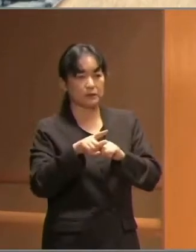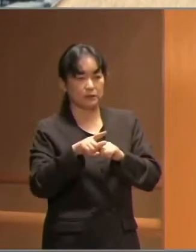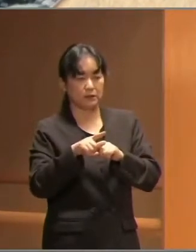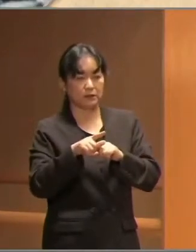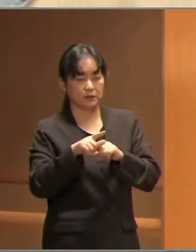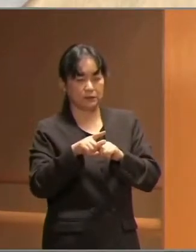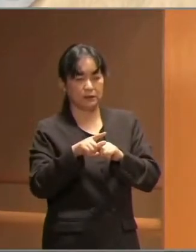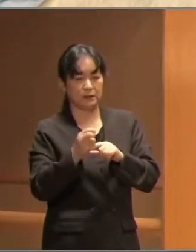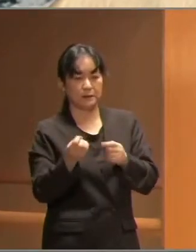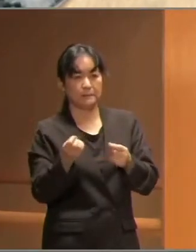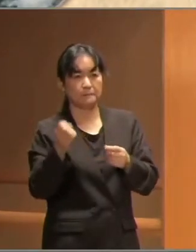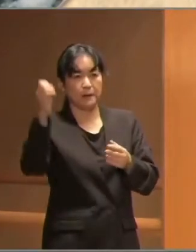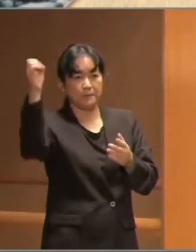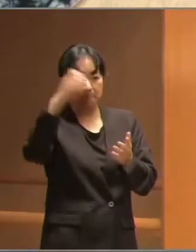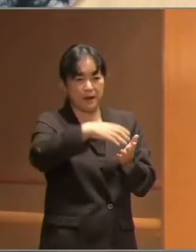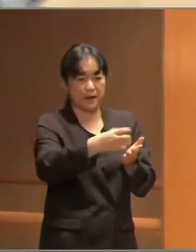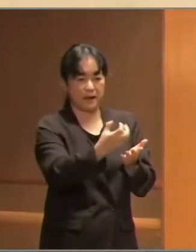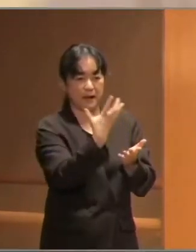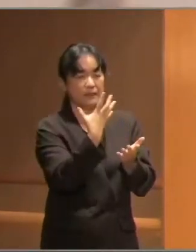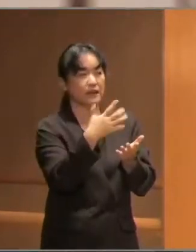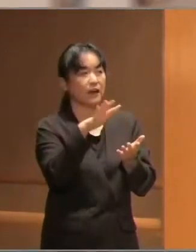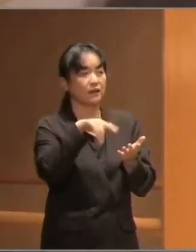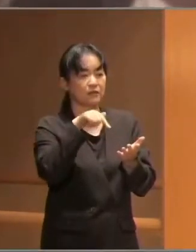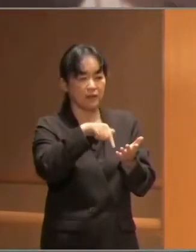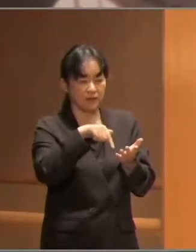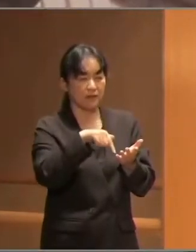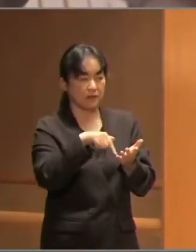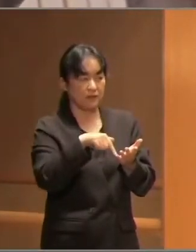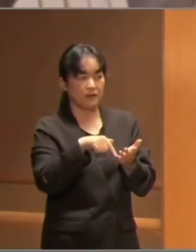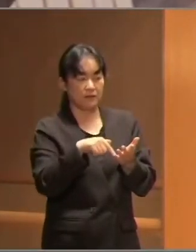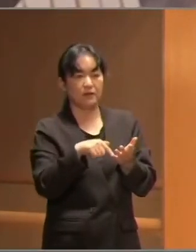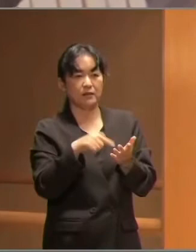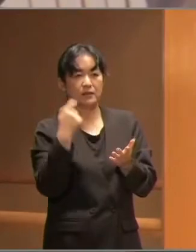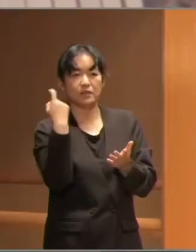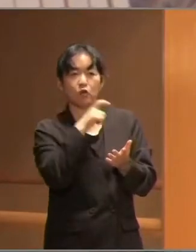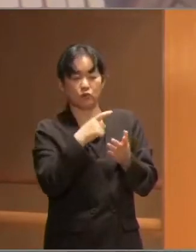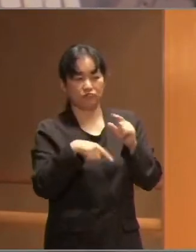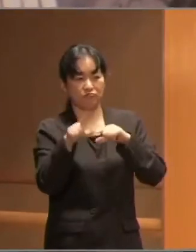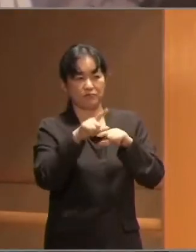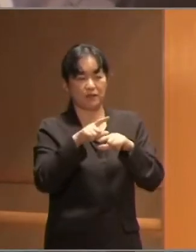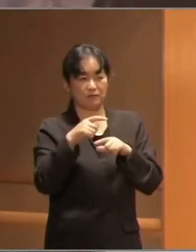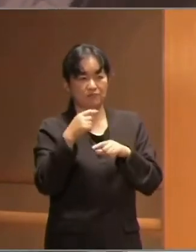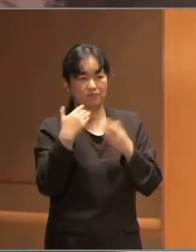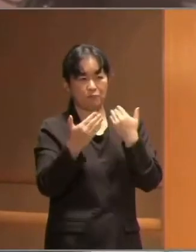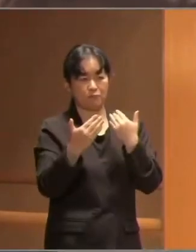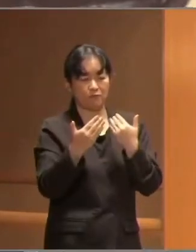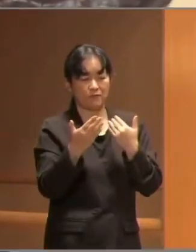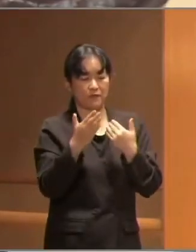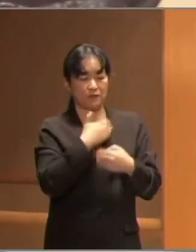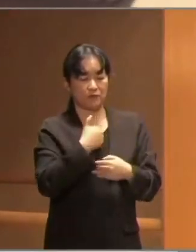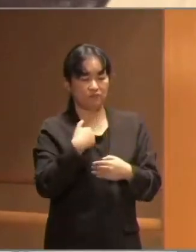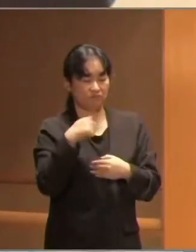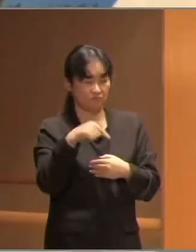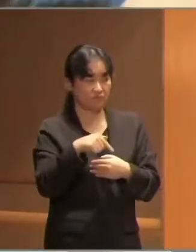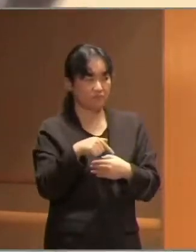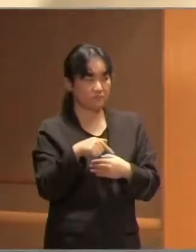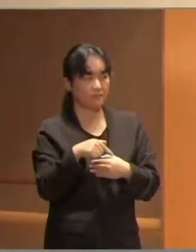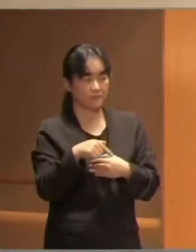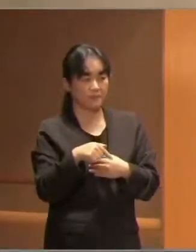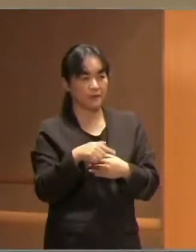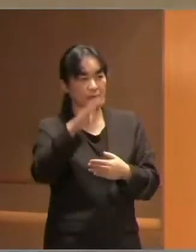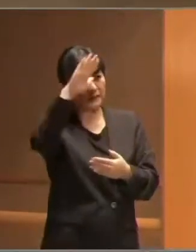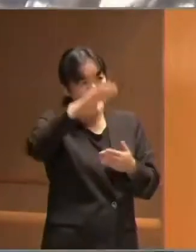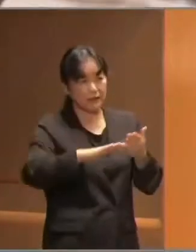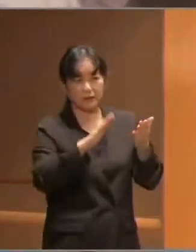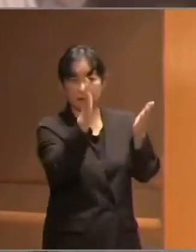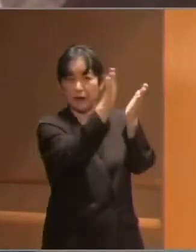the sun, and then the paper material becomes brighter. So small ones and the